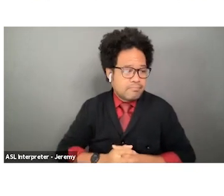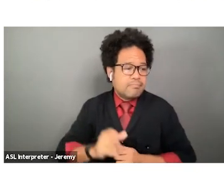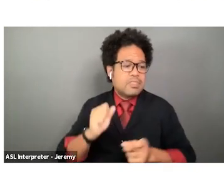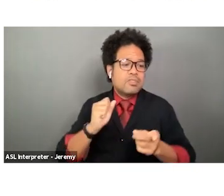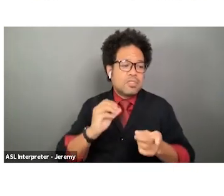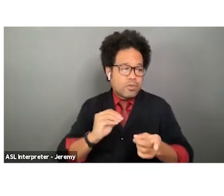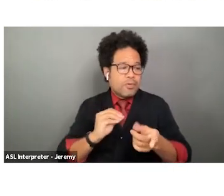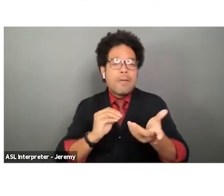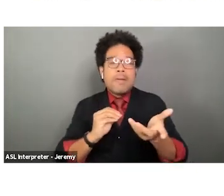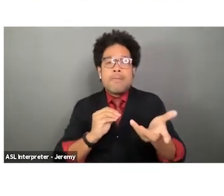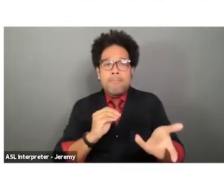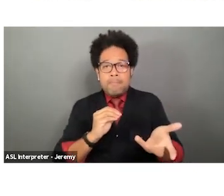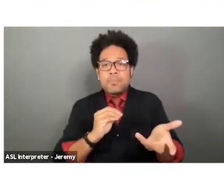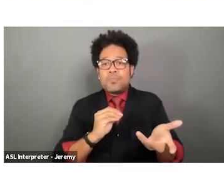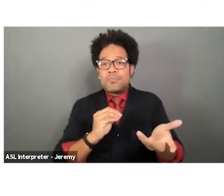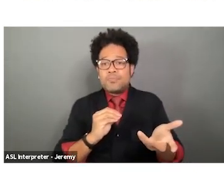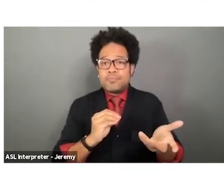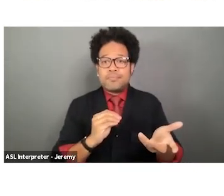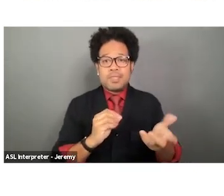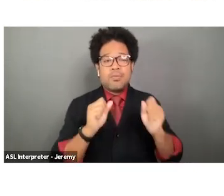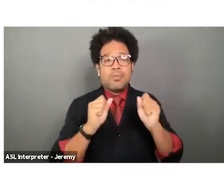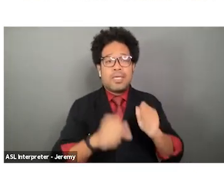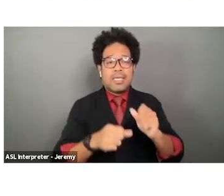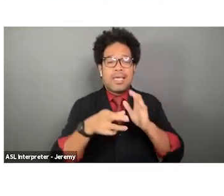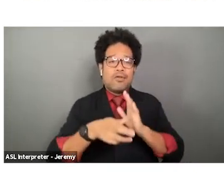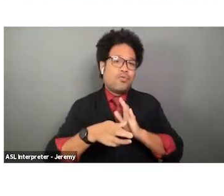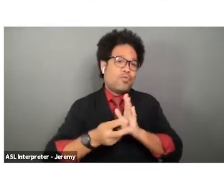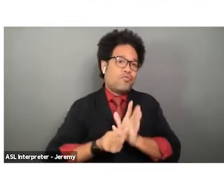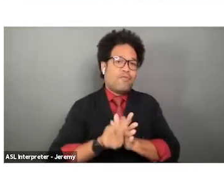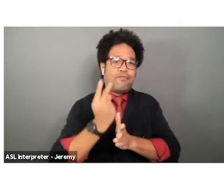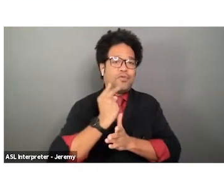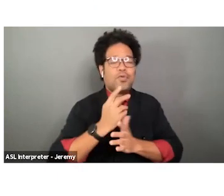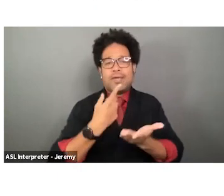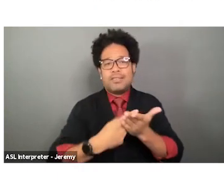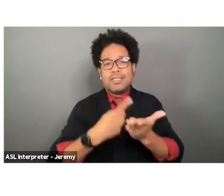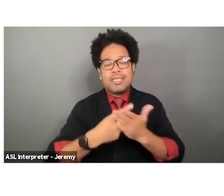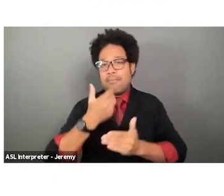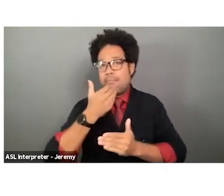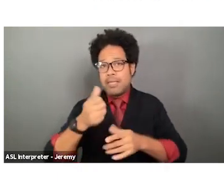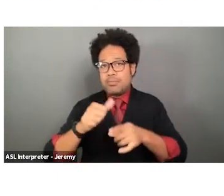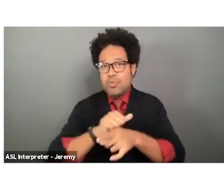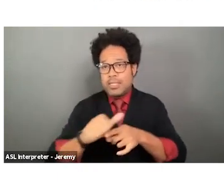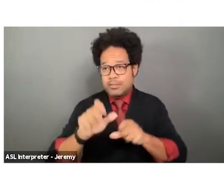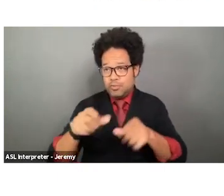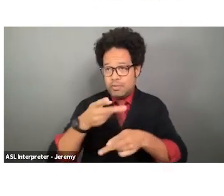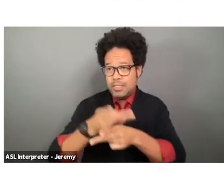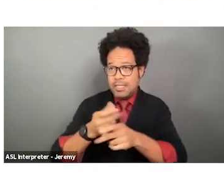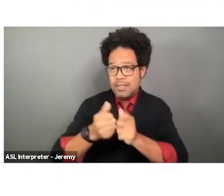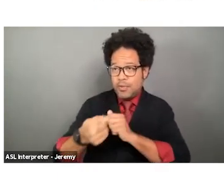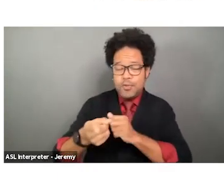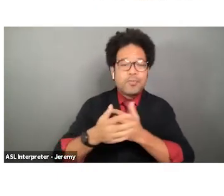So let's recap and start to talk about best practices that you can take with you.